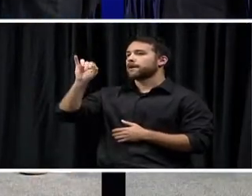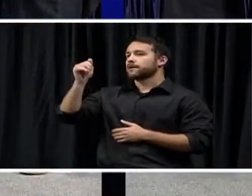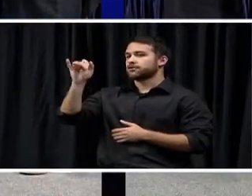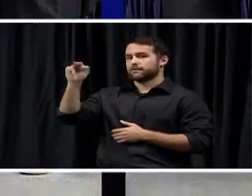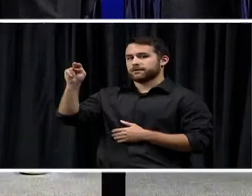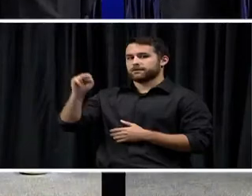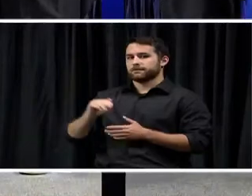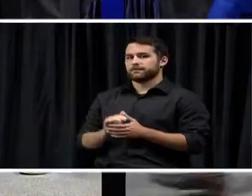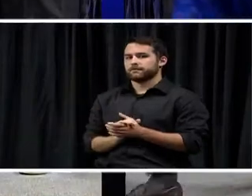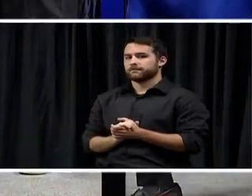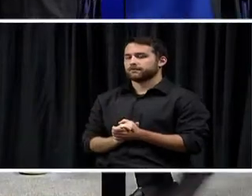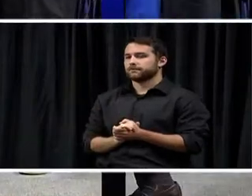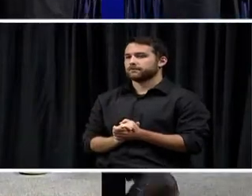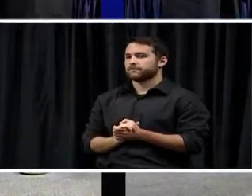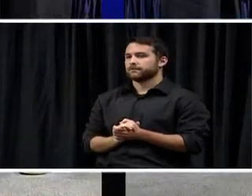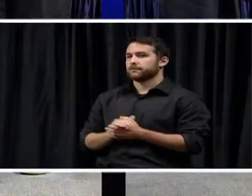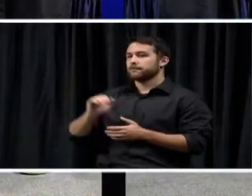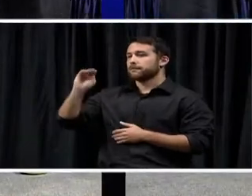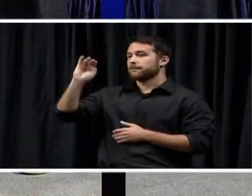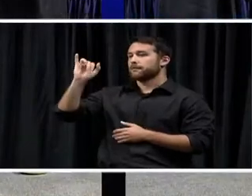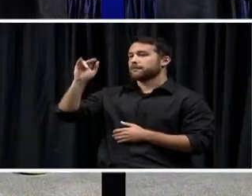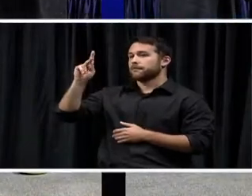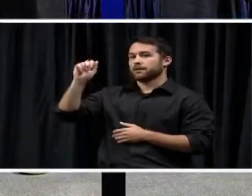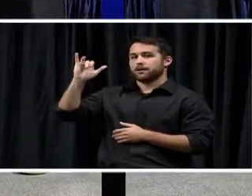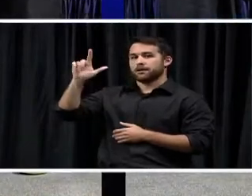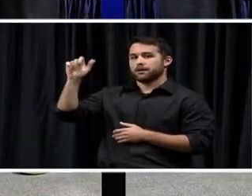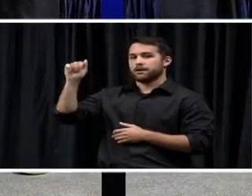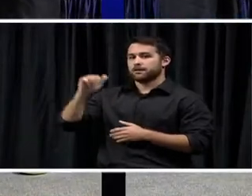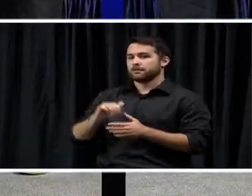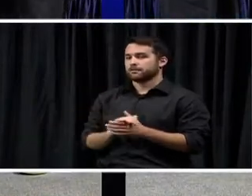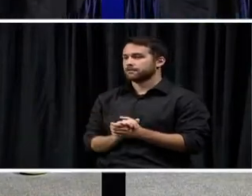Arthur Hightower. Michaela Elizabeth Hill.